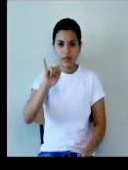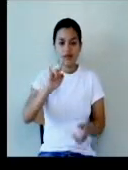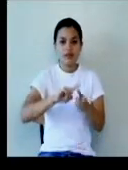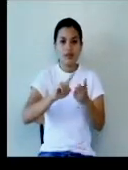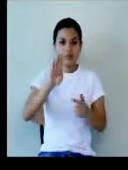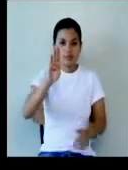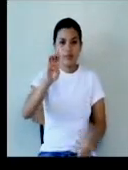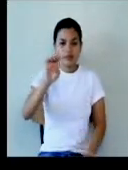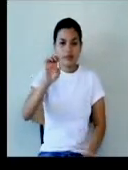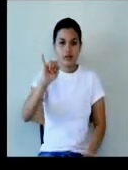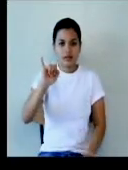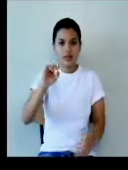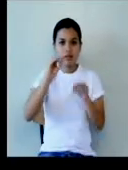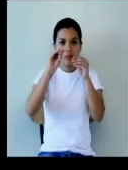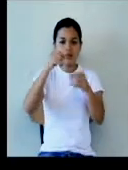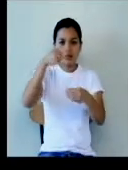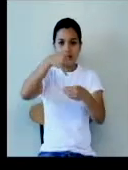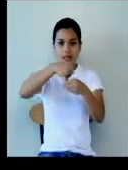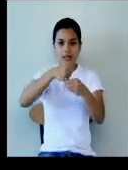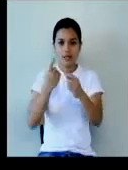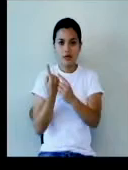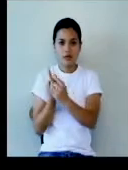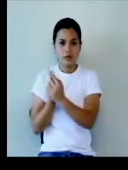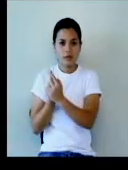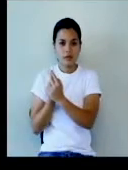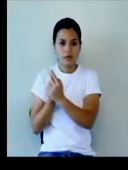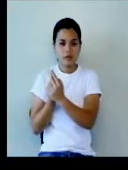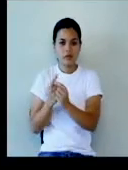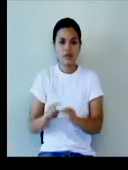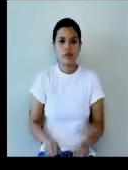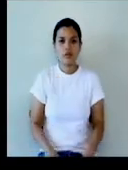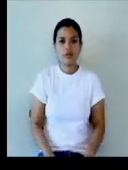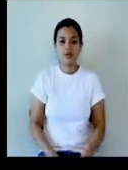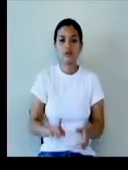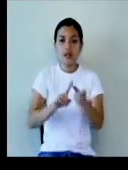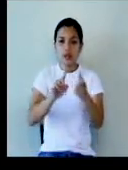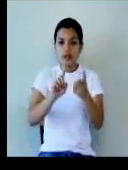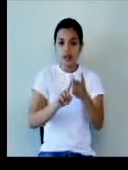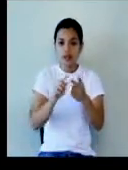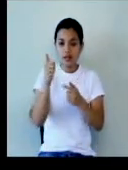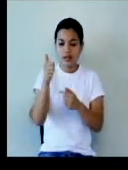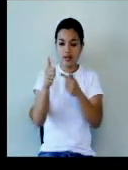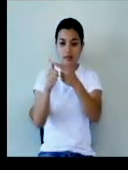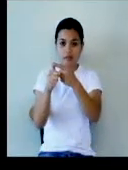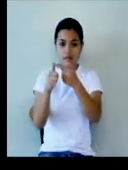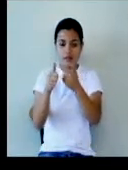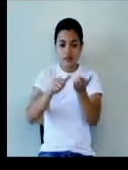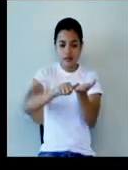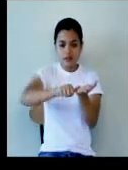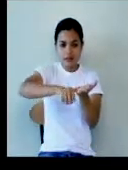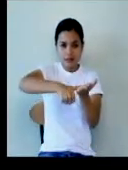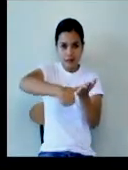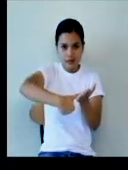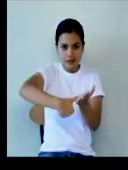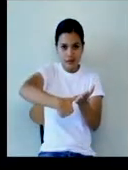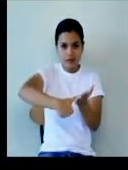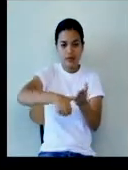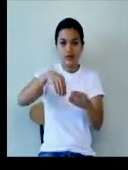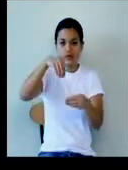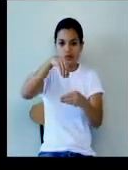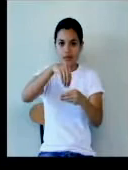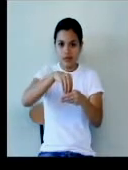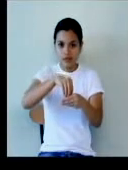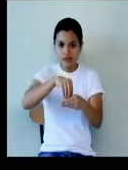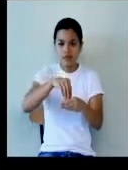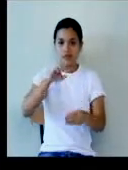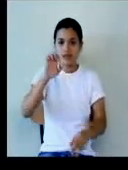BEIs. The BEI chairman will apply indelible ink on your right forefingernail. Then, affix your thumb mark on the space provided